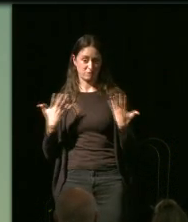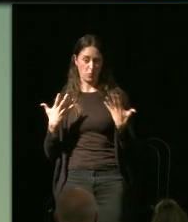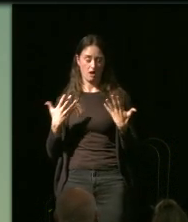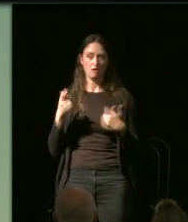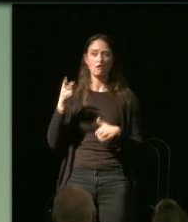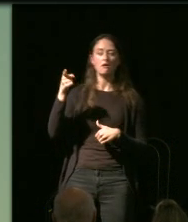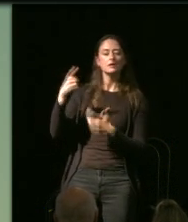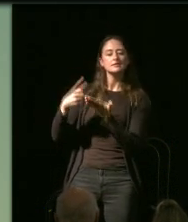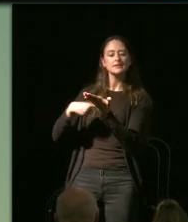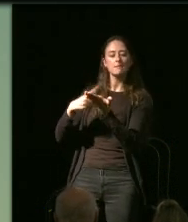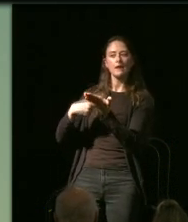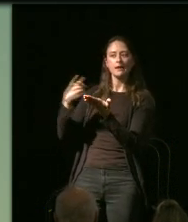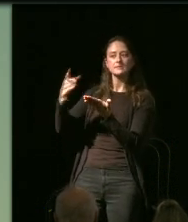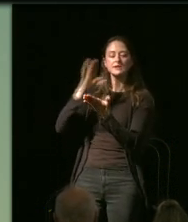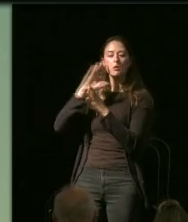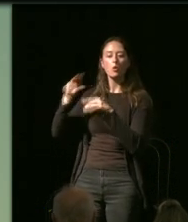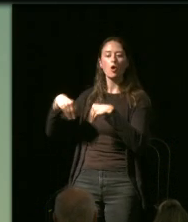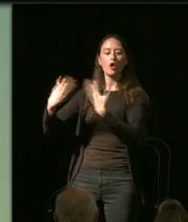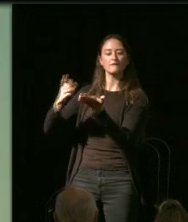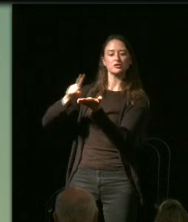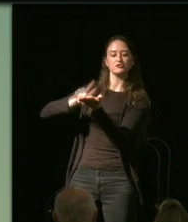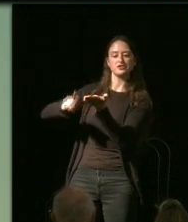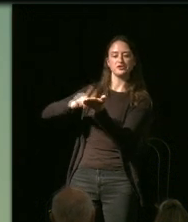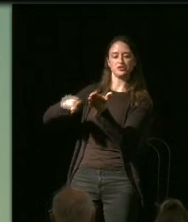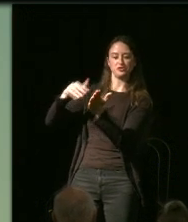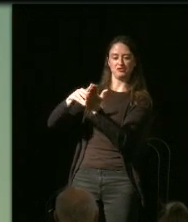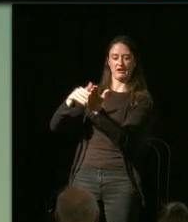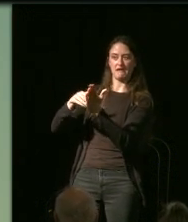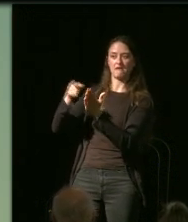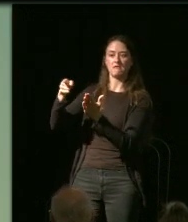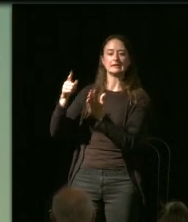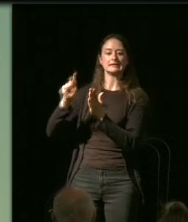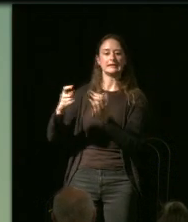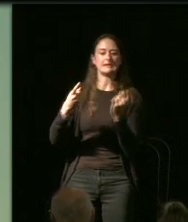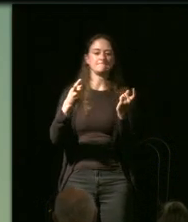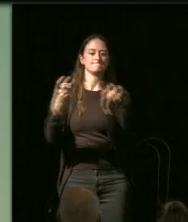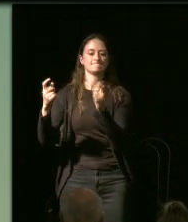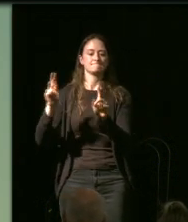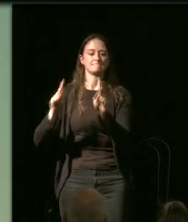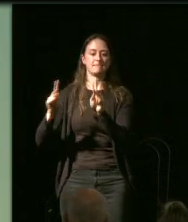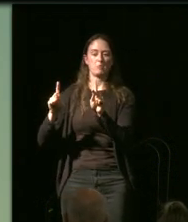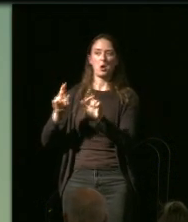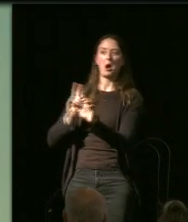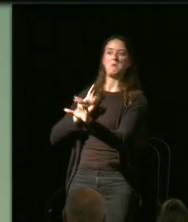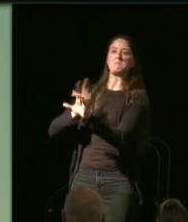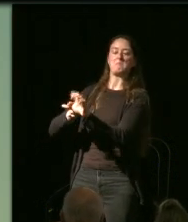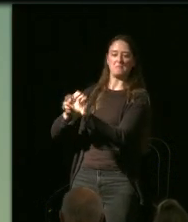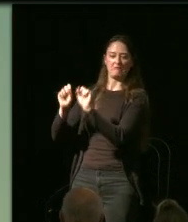results for tests that are done through a research study.